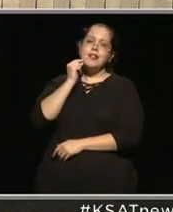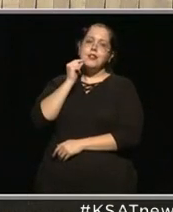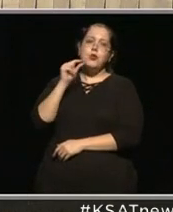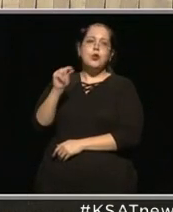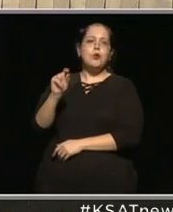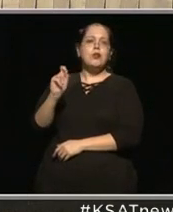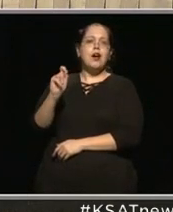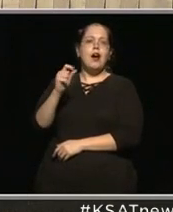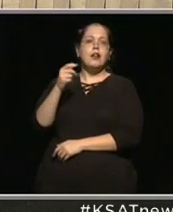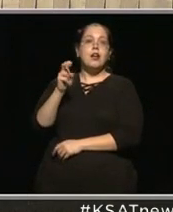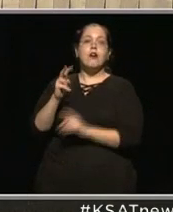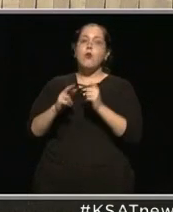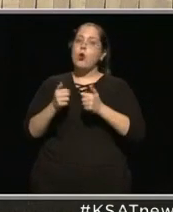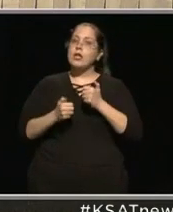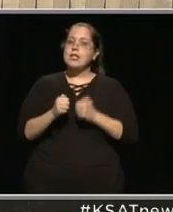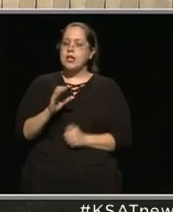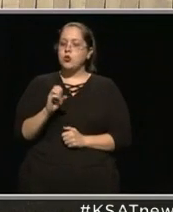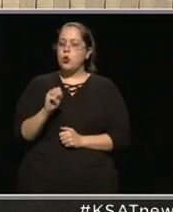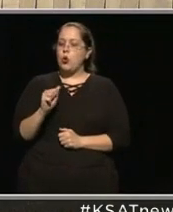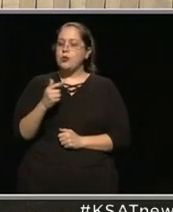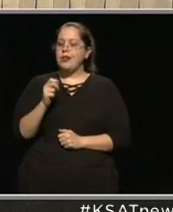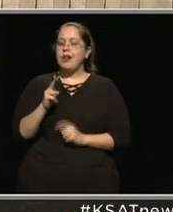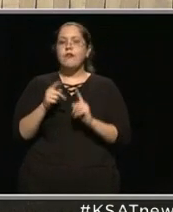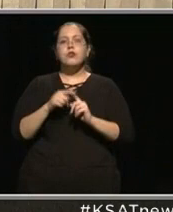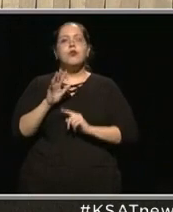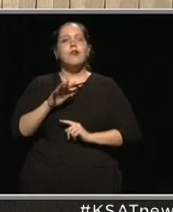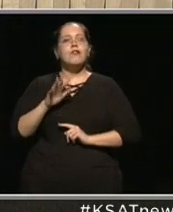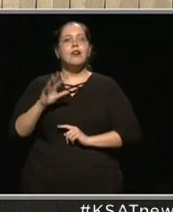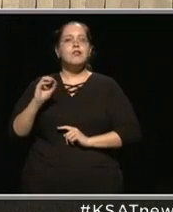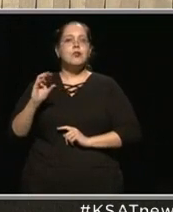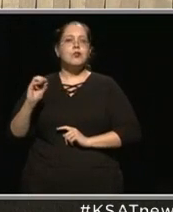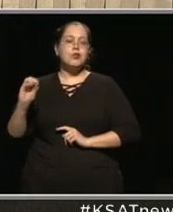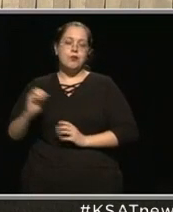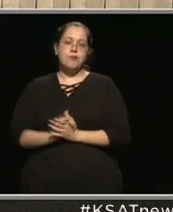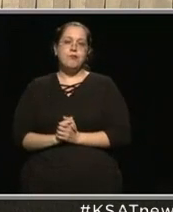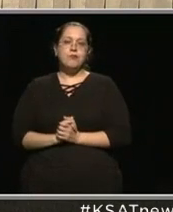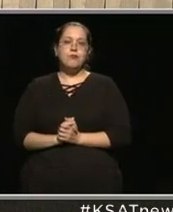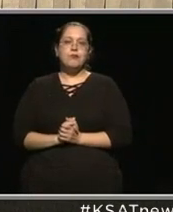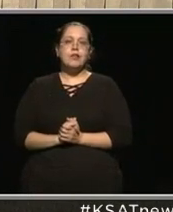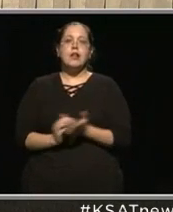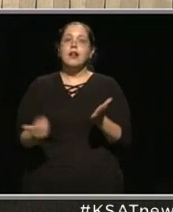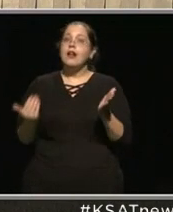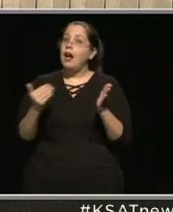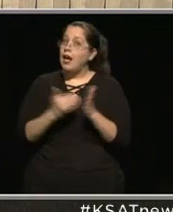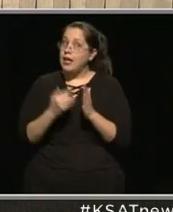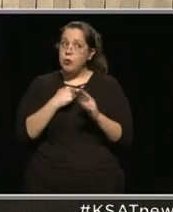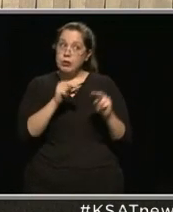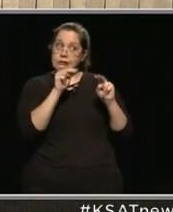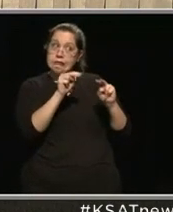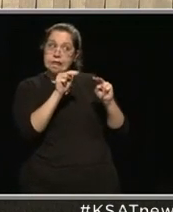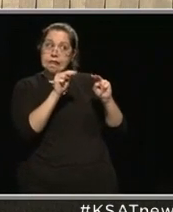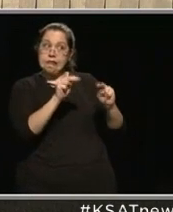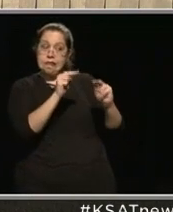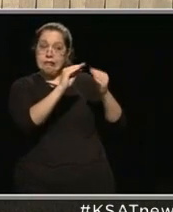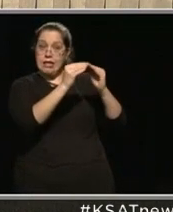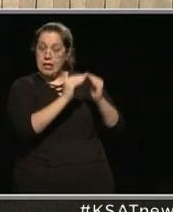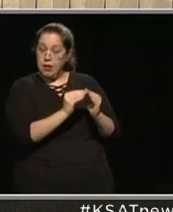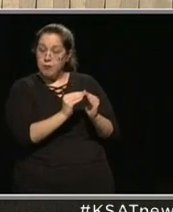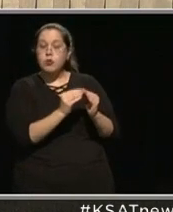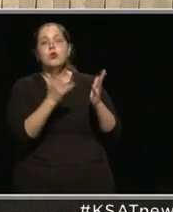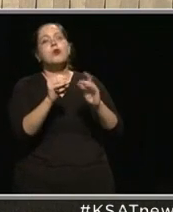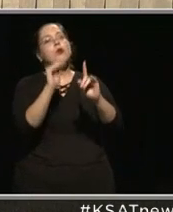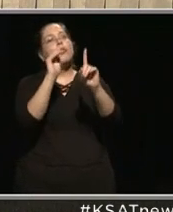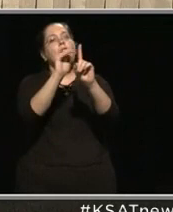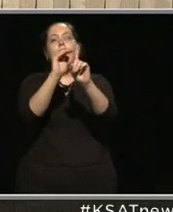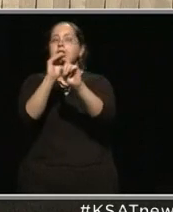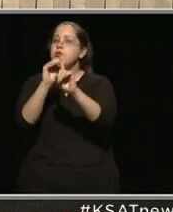covid19.sanantonio.gov, or you can text COSAGOV to 55000. Again, we are watching the data points. We're remind